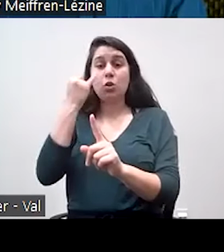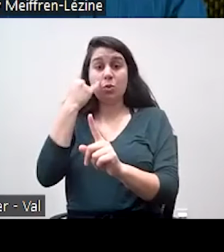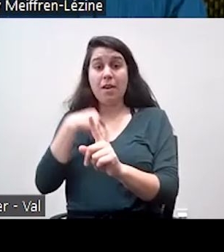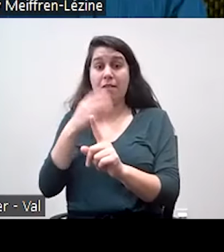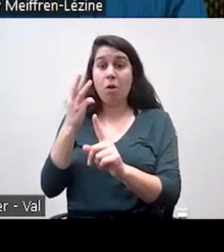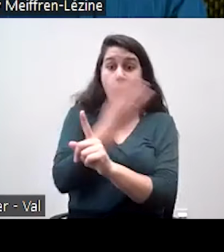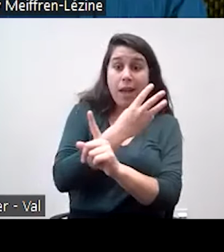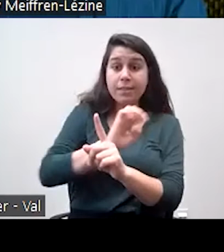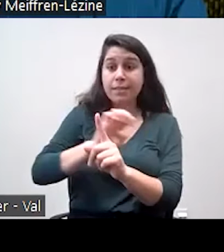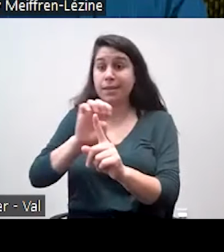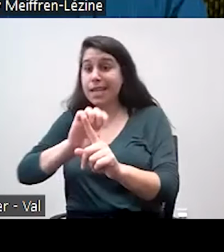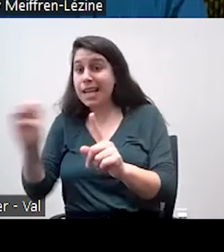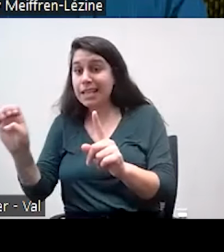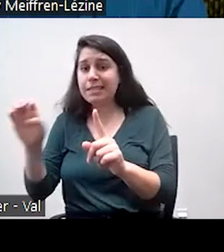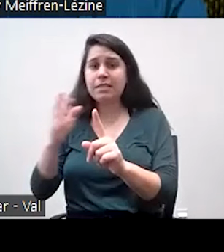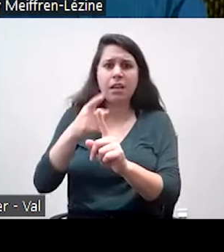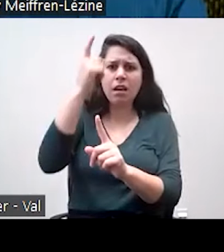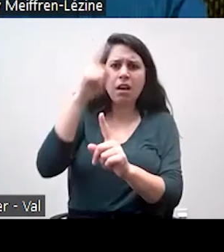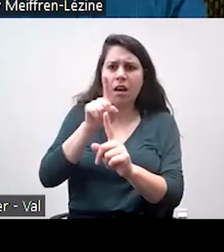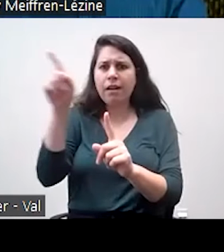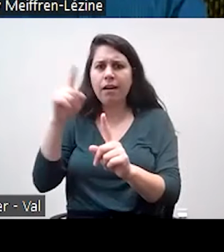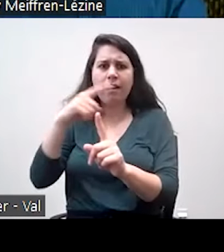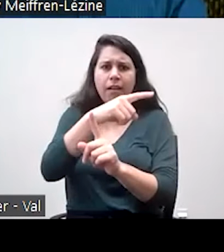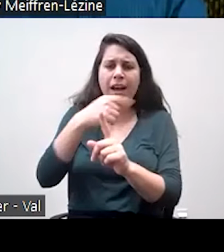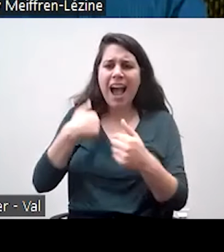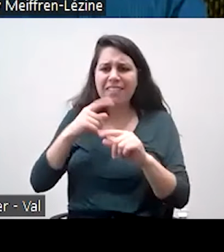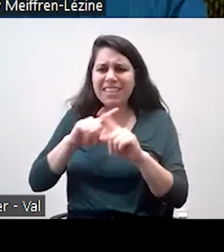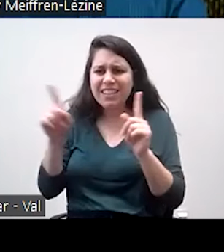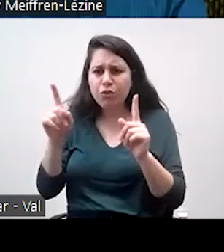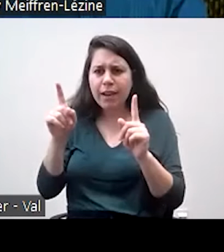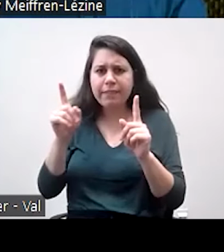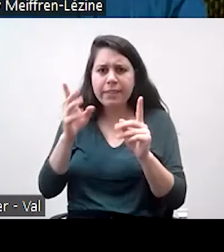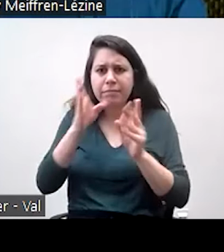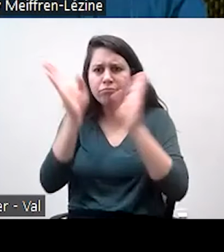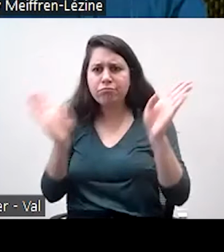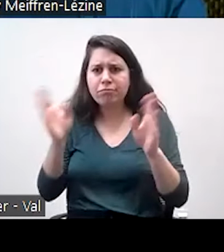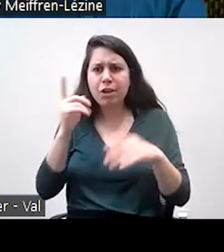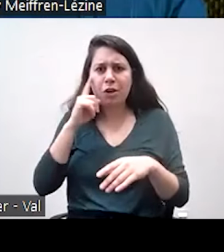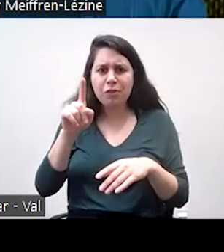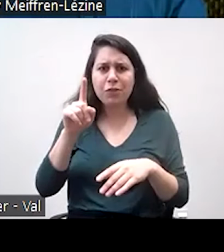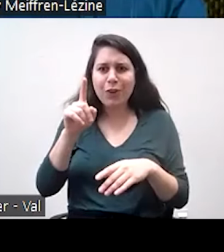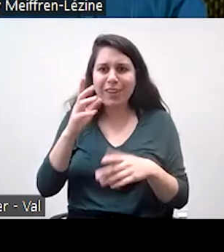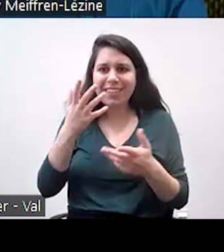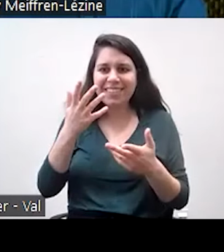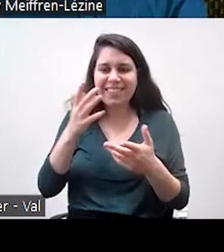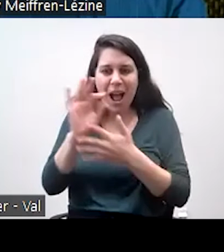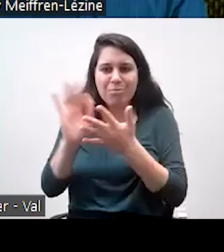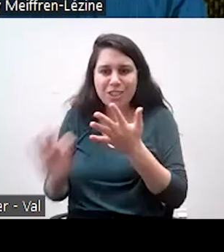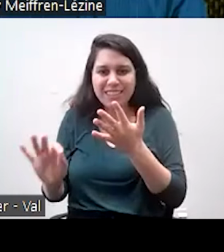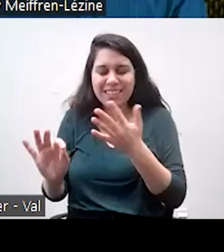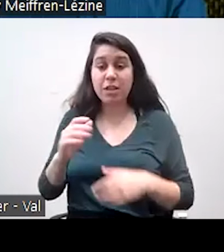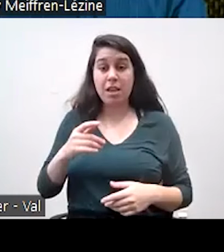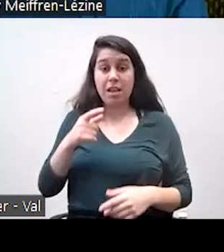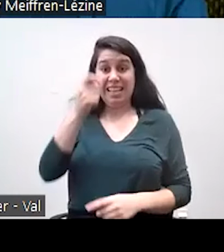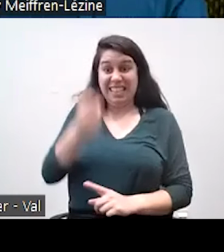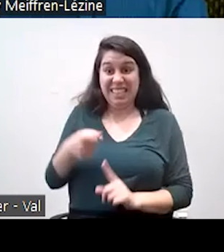east, or other possible directions. But if you're pointed directly towards life, that's like heading north, in which case you can't